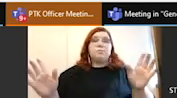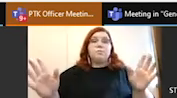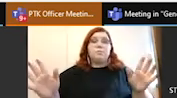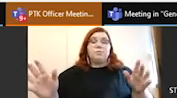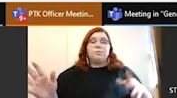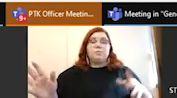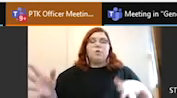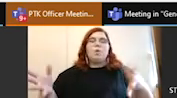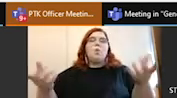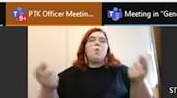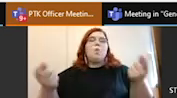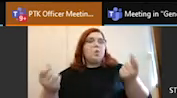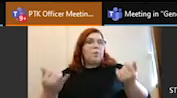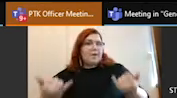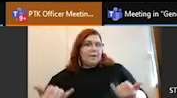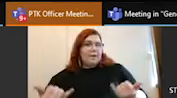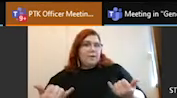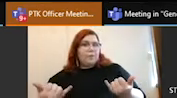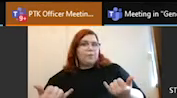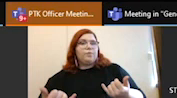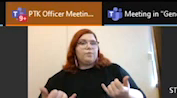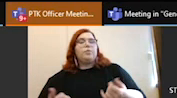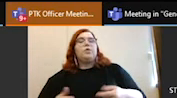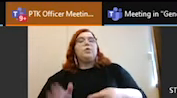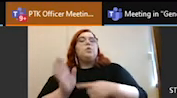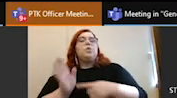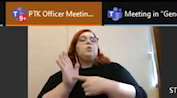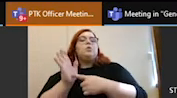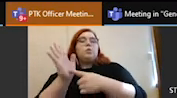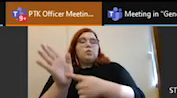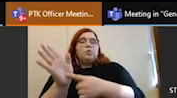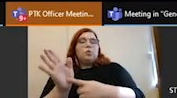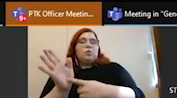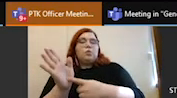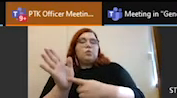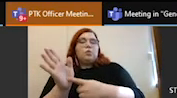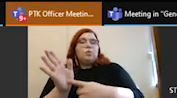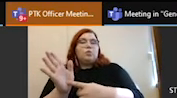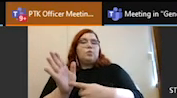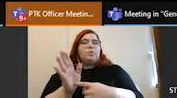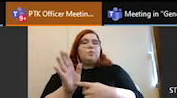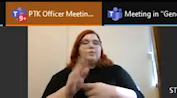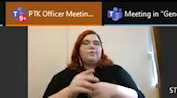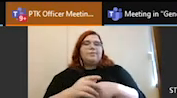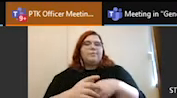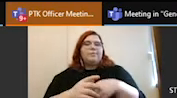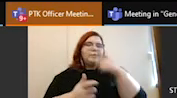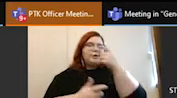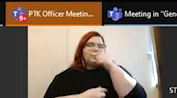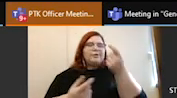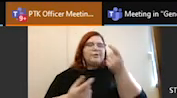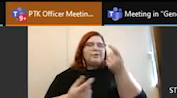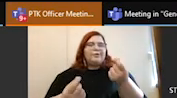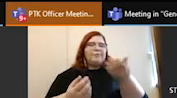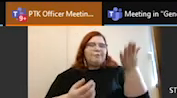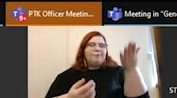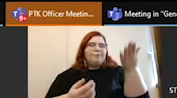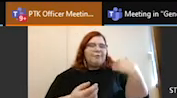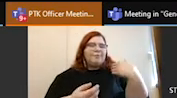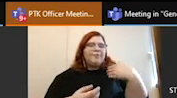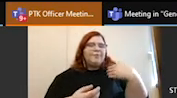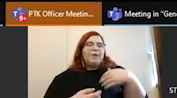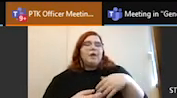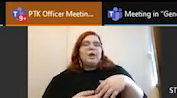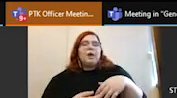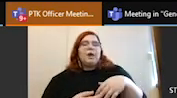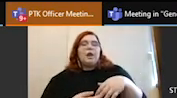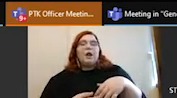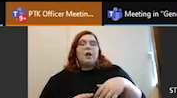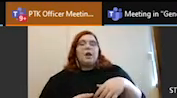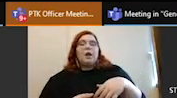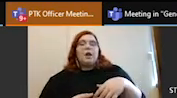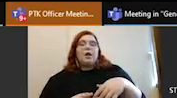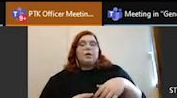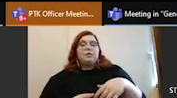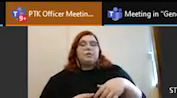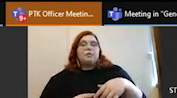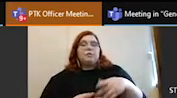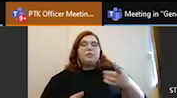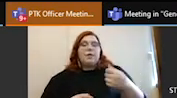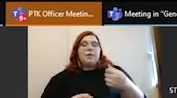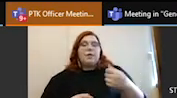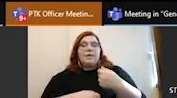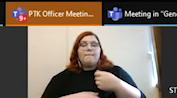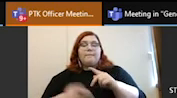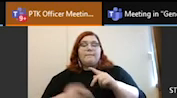now is kind of show you some of the more interesting stuff that I've seen here that has been created using